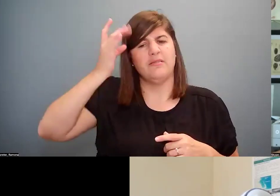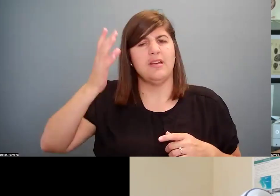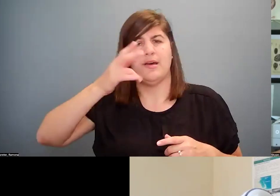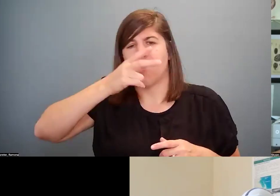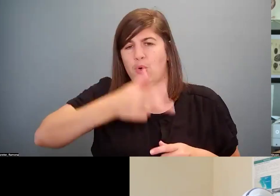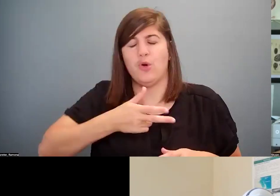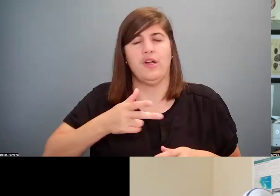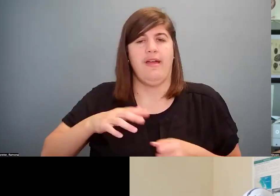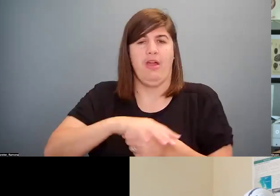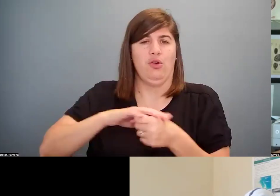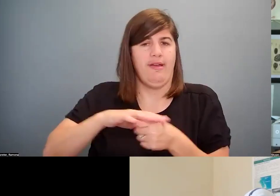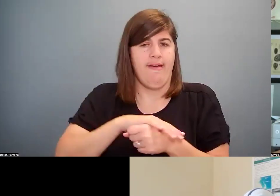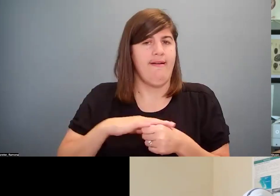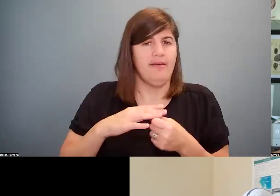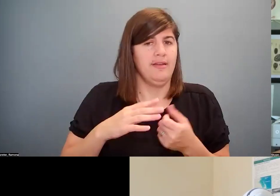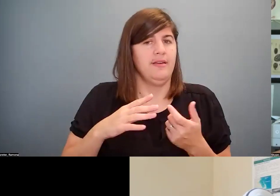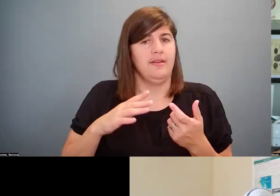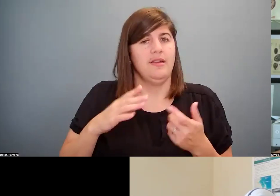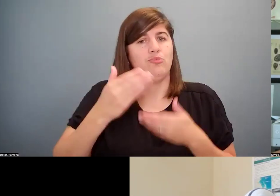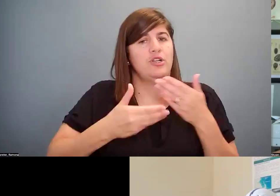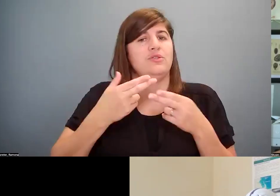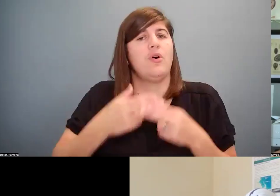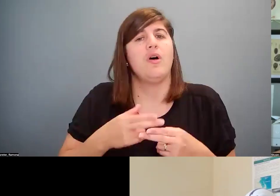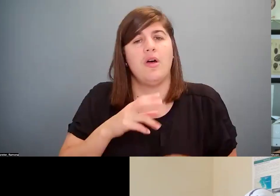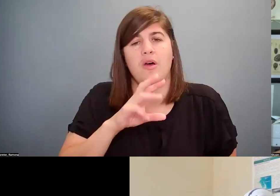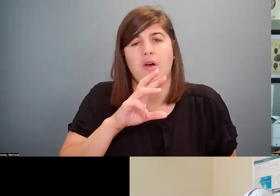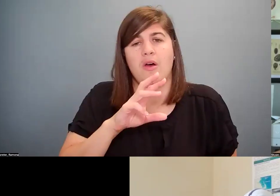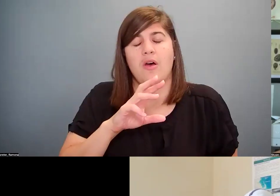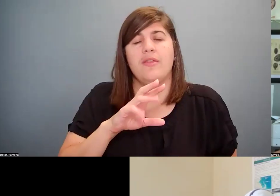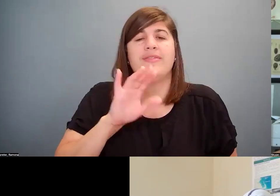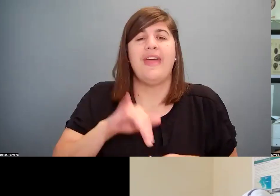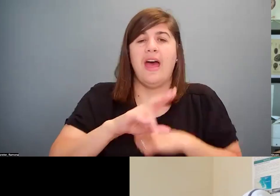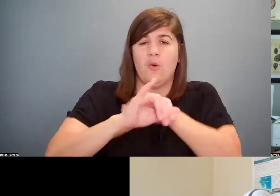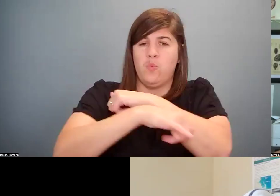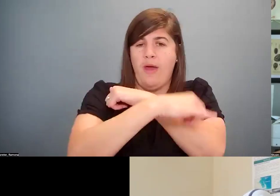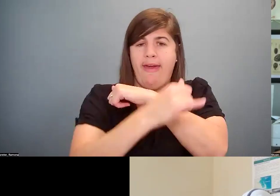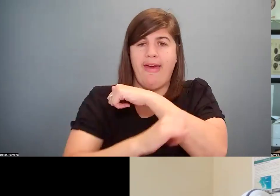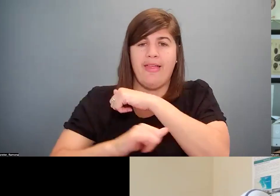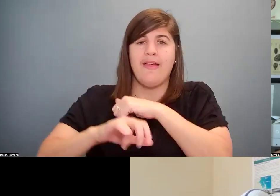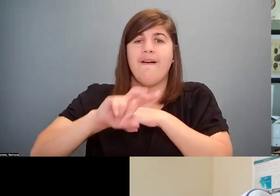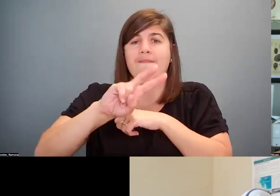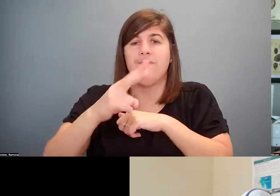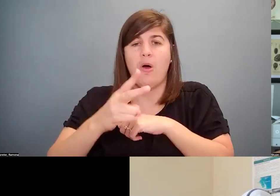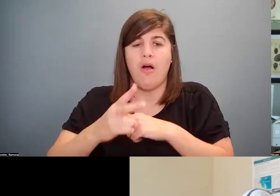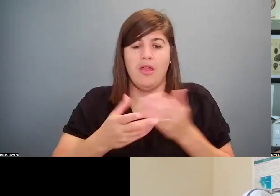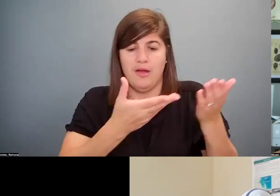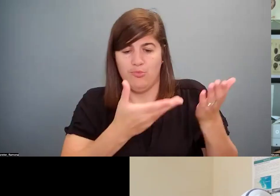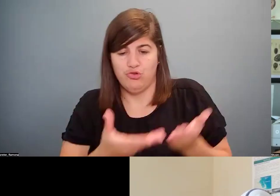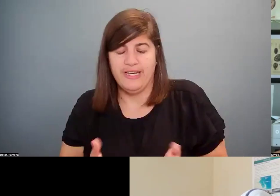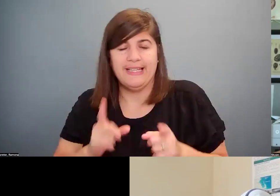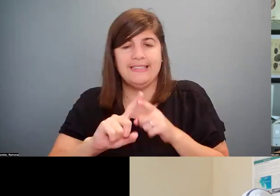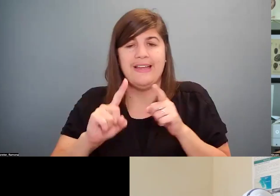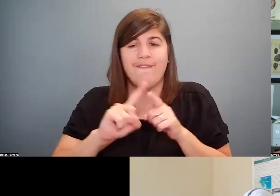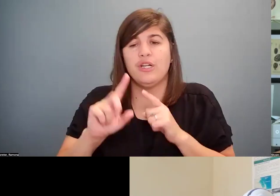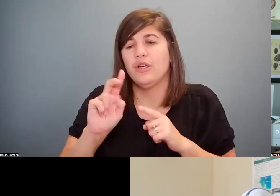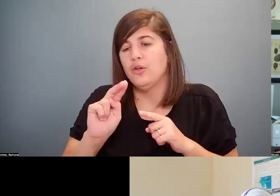nutrient poor area. This whole process is called whale fall. So as that whale is falling, it's bringing nutrients down to different animals in